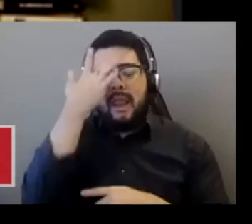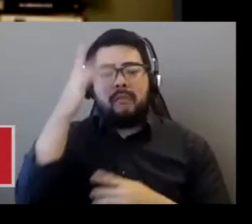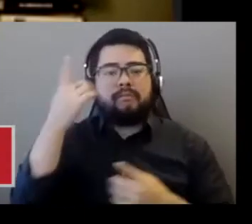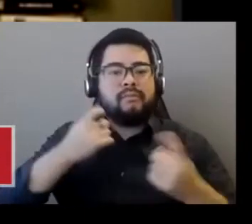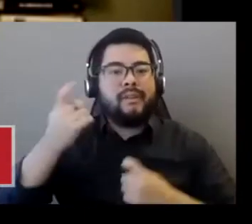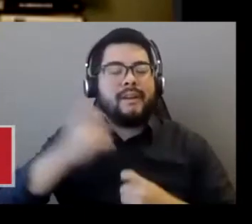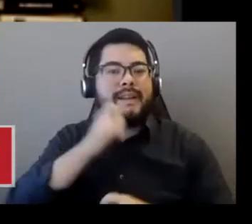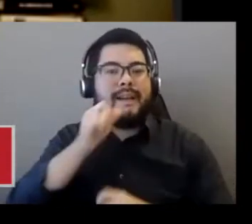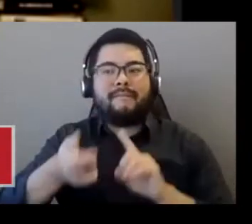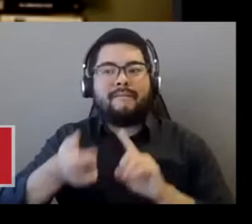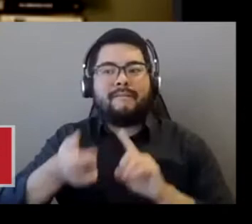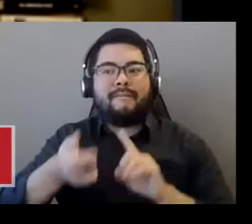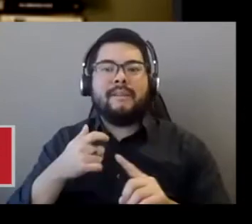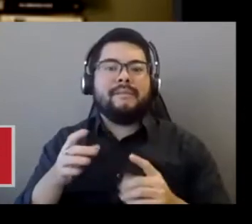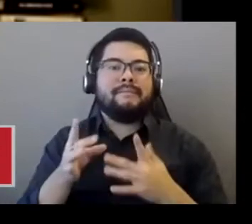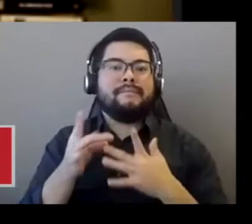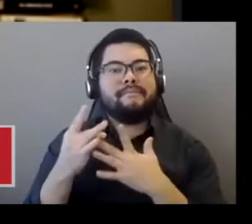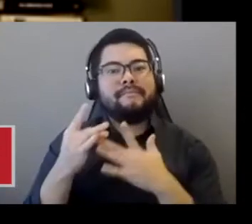a liberal administration.